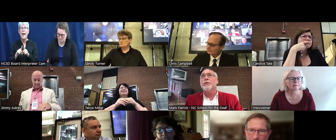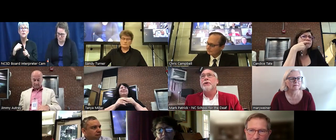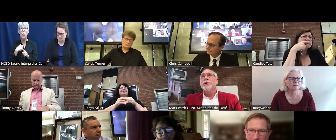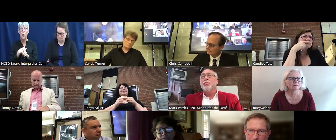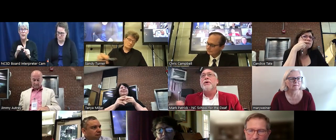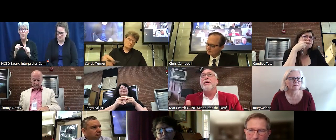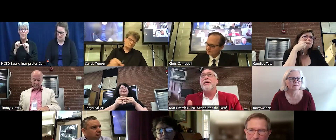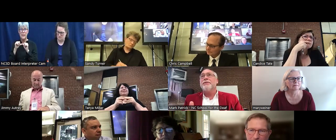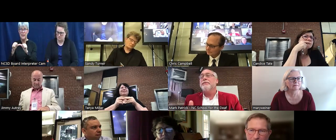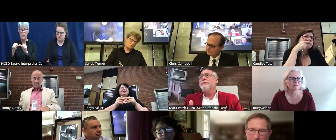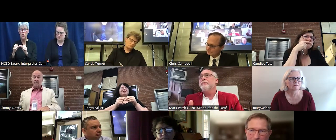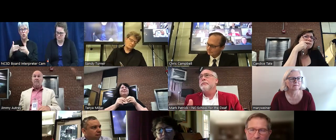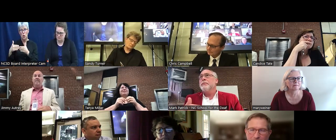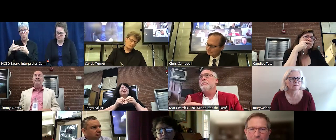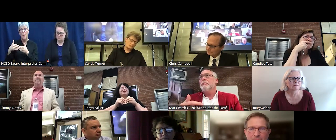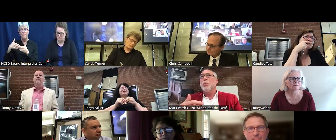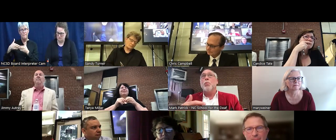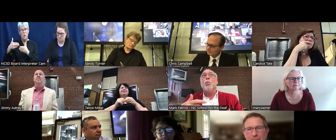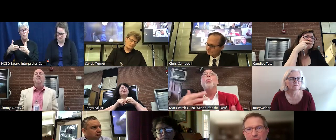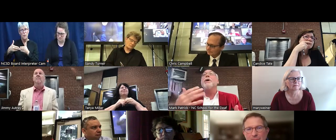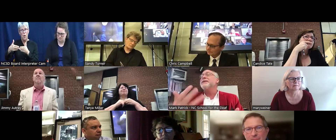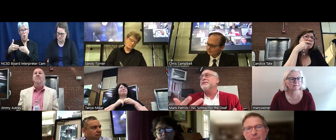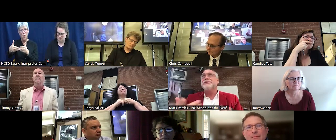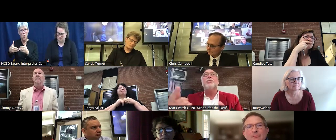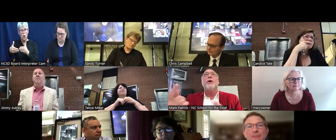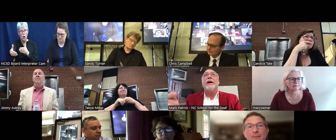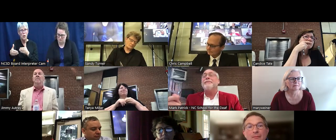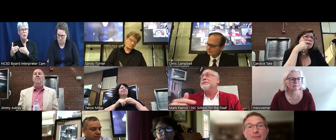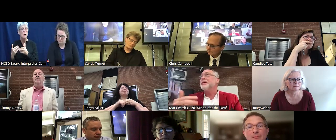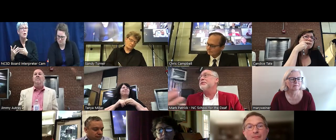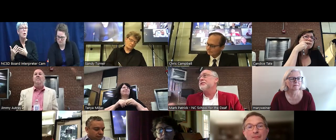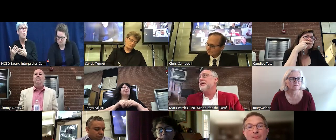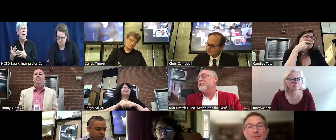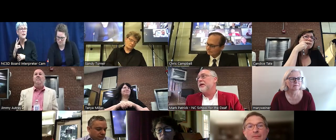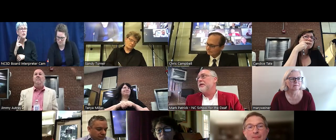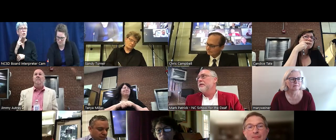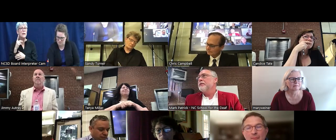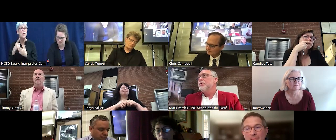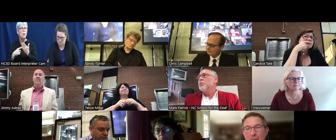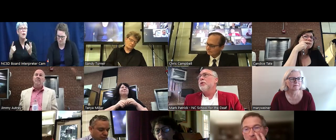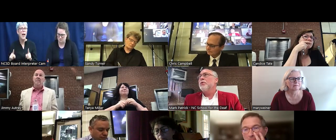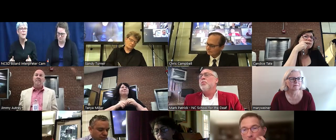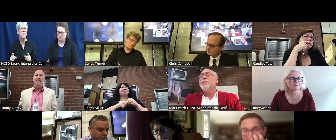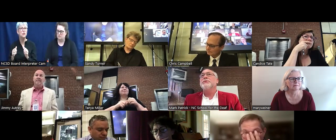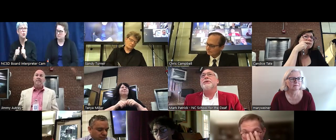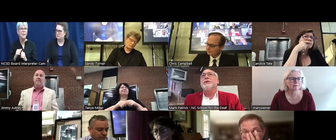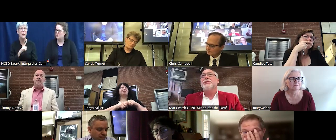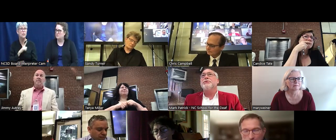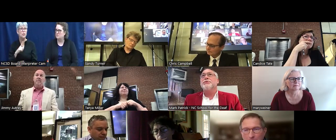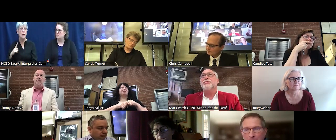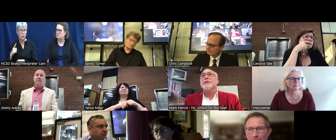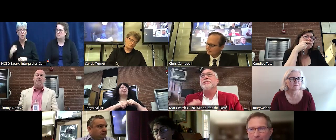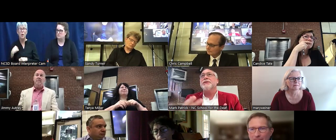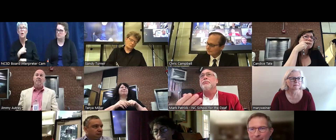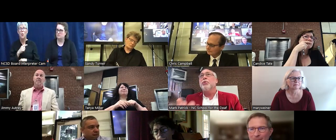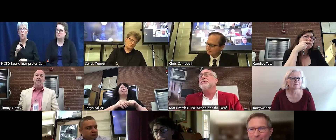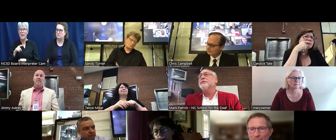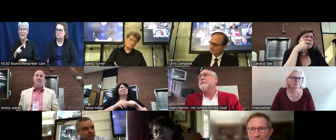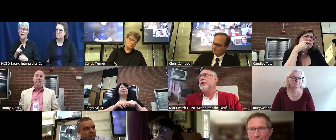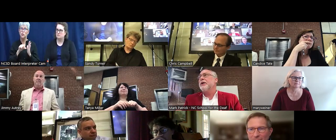forward with waiting to see what happens legislatively, well, we want to continue to stress